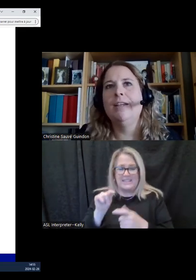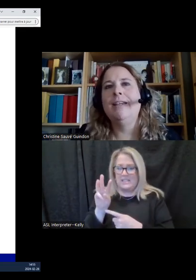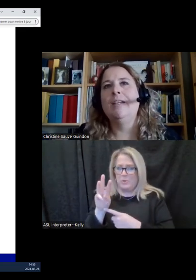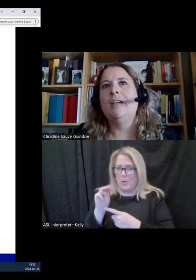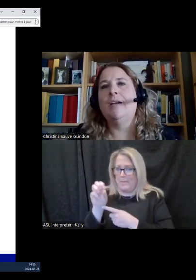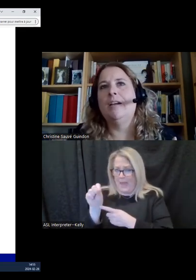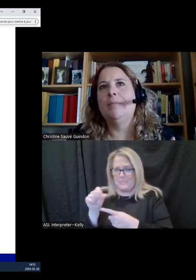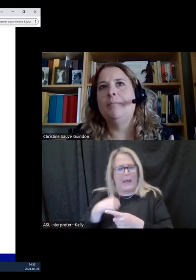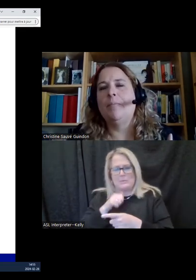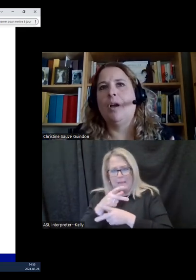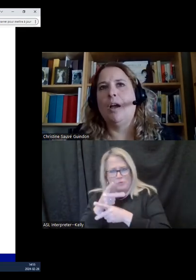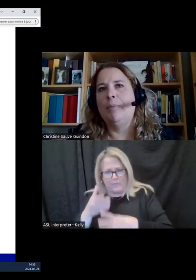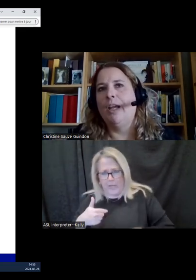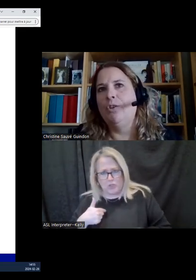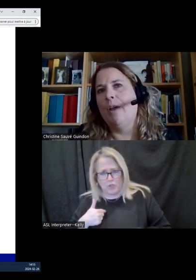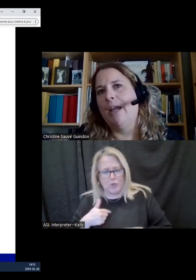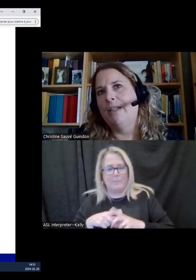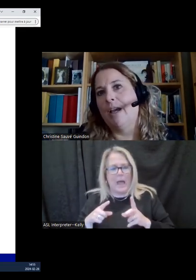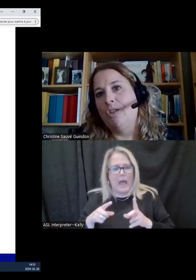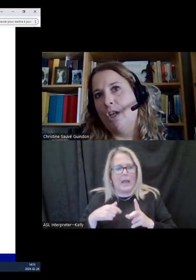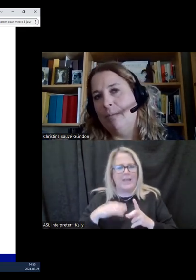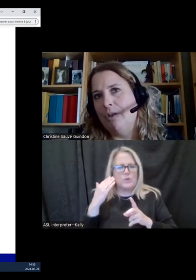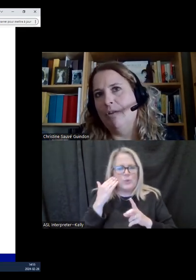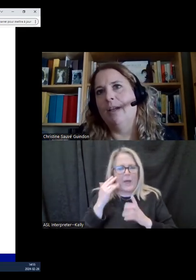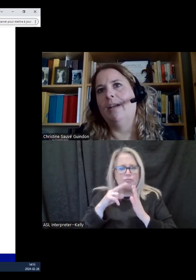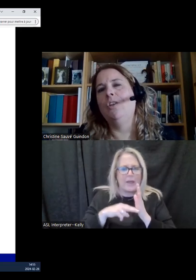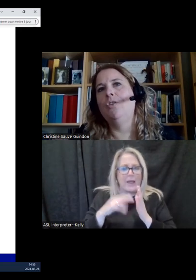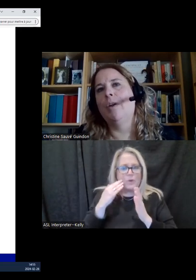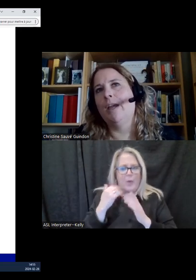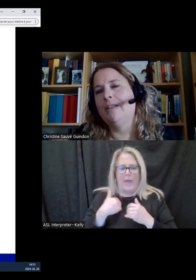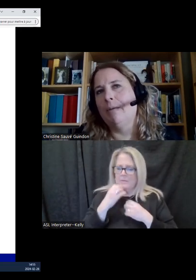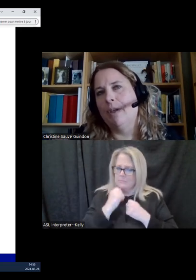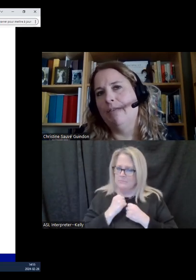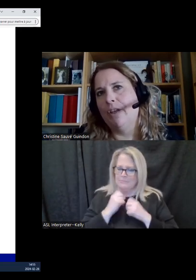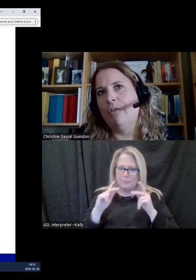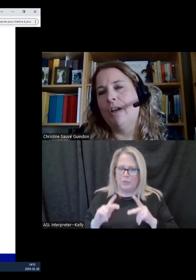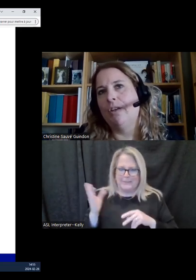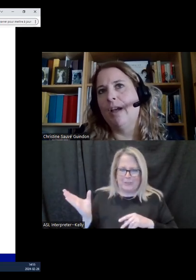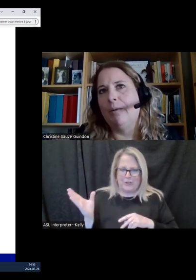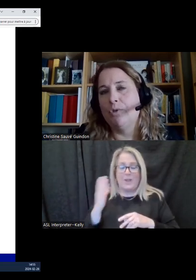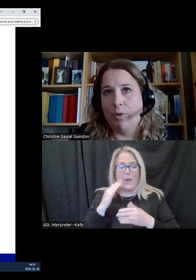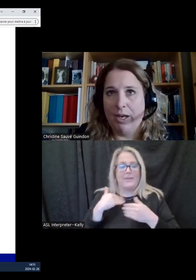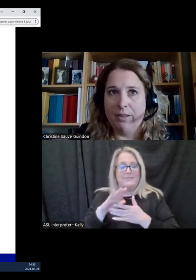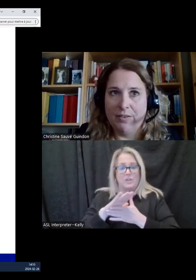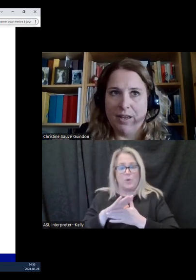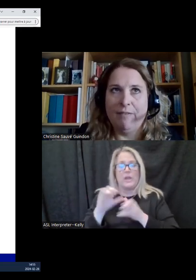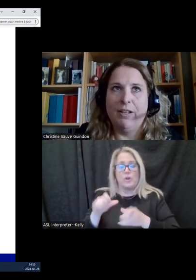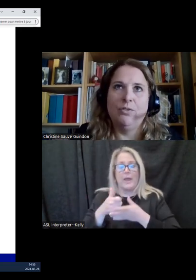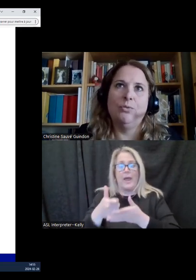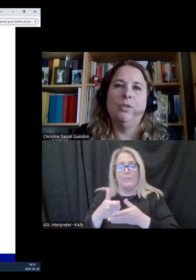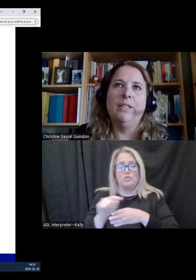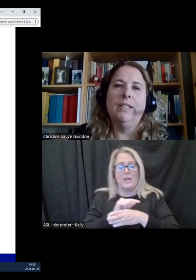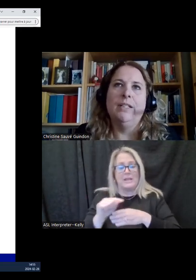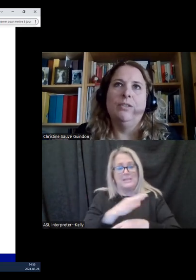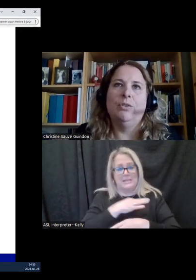supervisor. But I knew I had a gem here, and I knew I had something, a video that I could help train the staff at